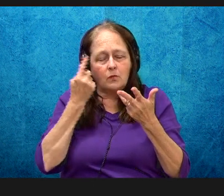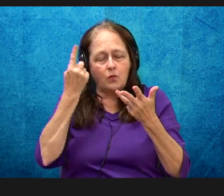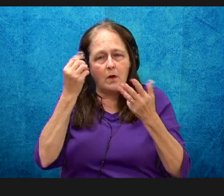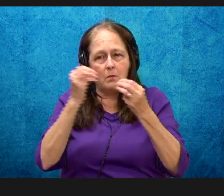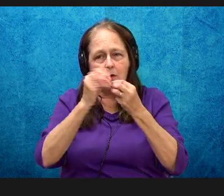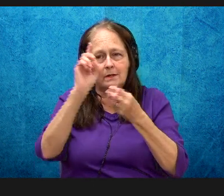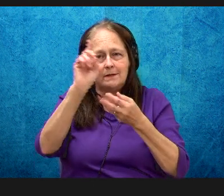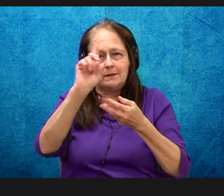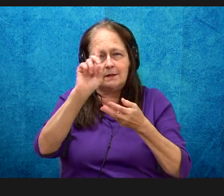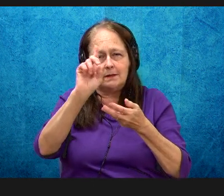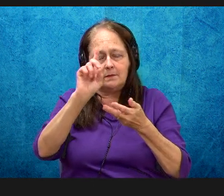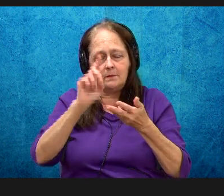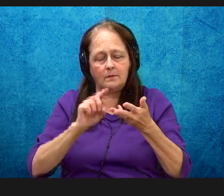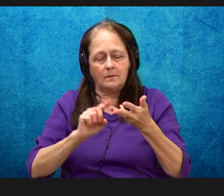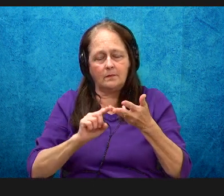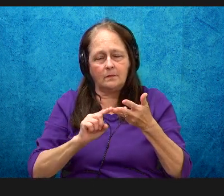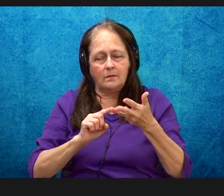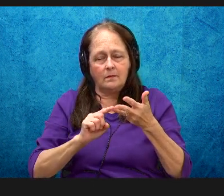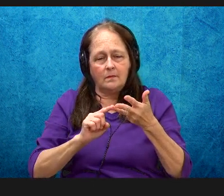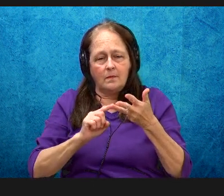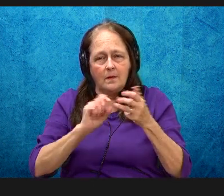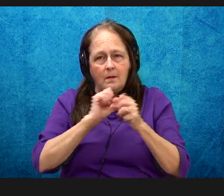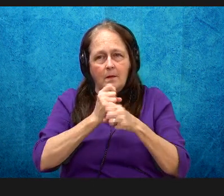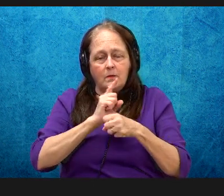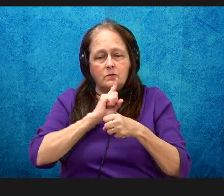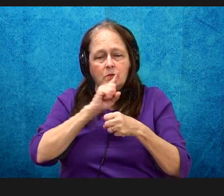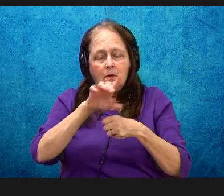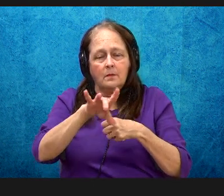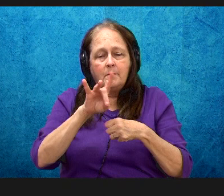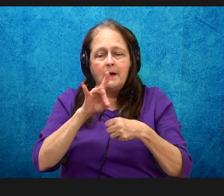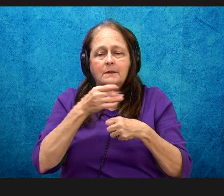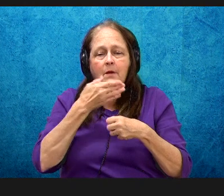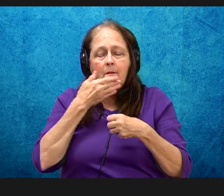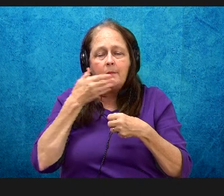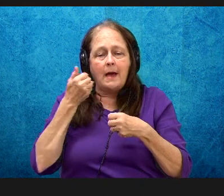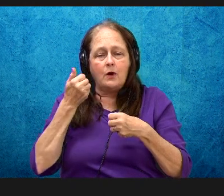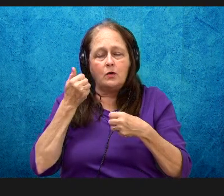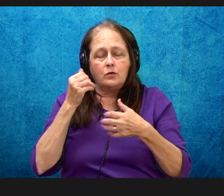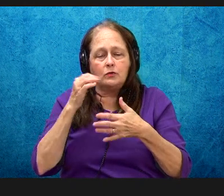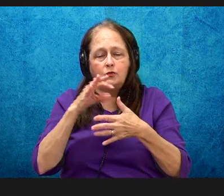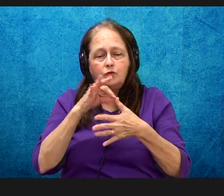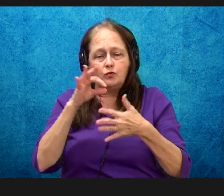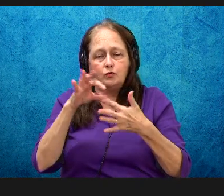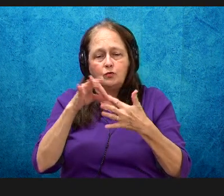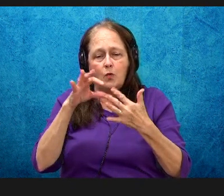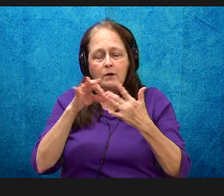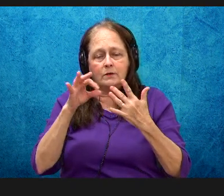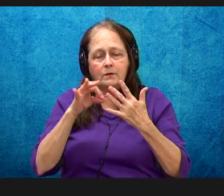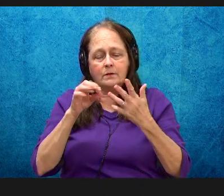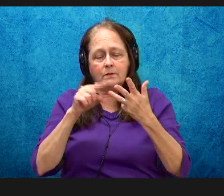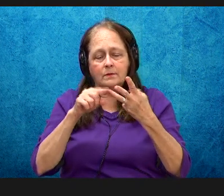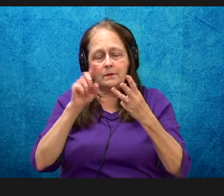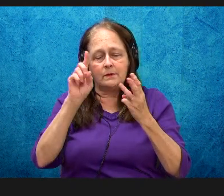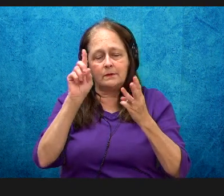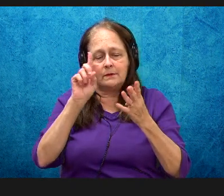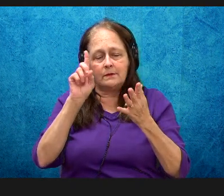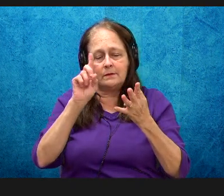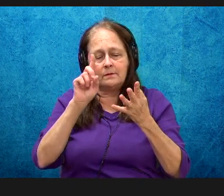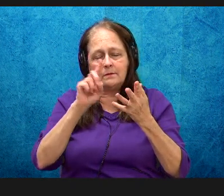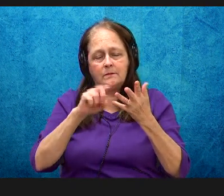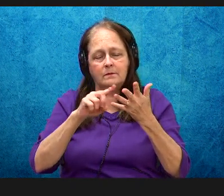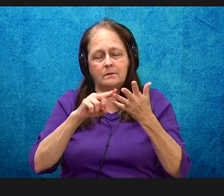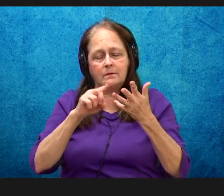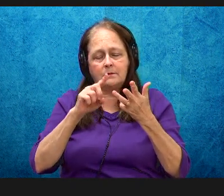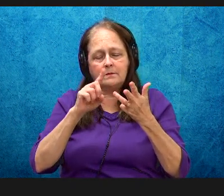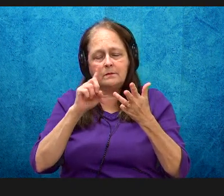more solution here, and we got to make sure that we choose the better choice. D, the author